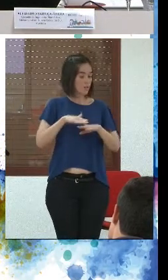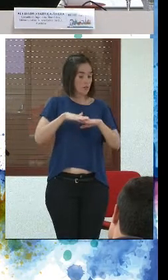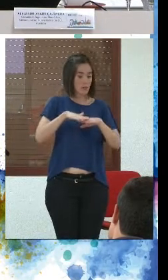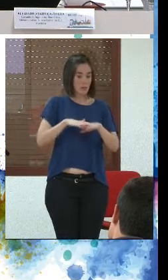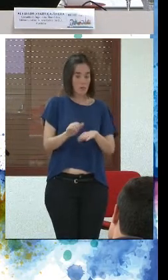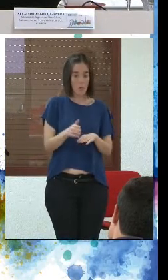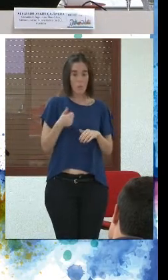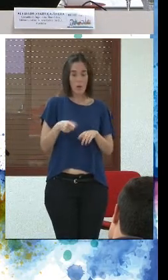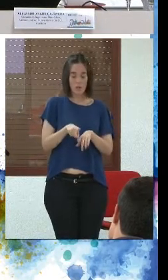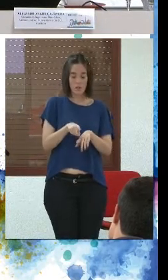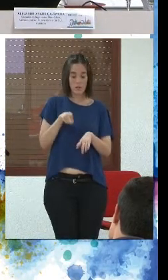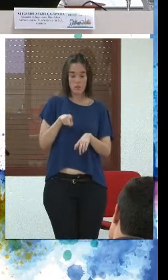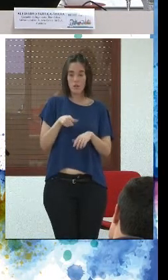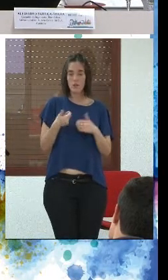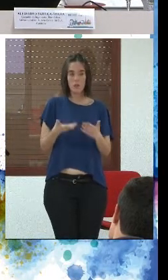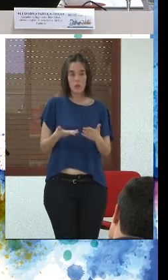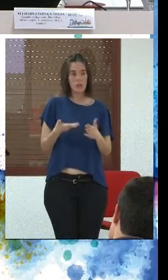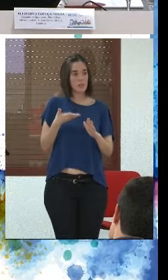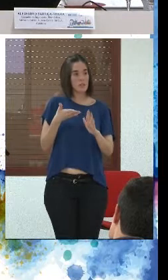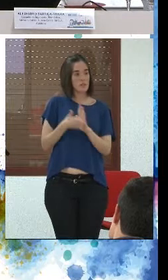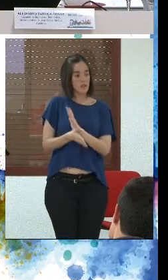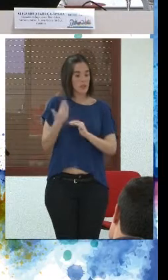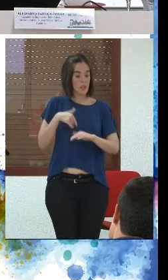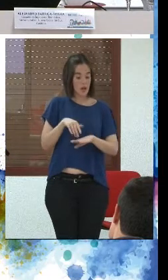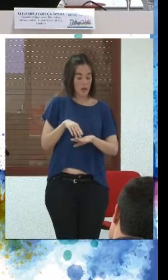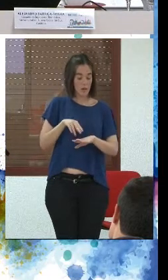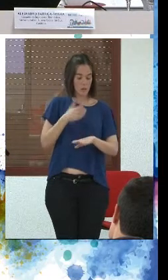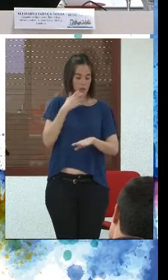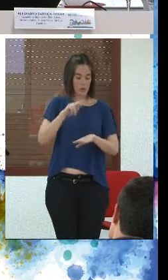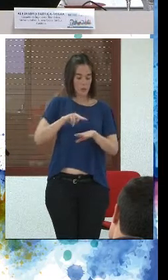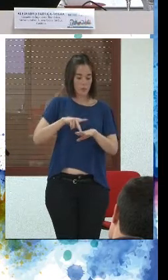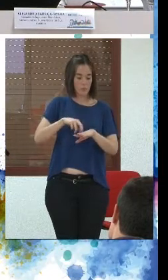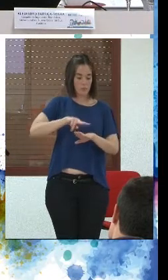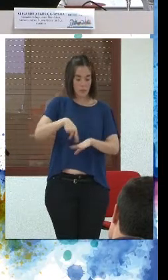In the part of the flexion from point 3 to point 4, we flex the knee,